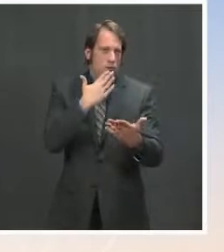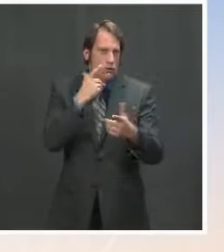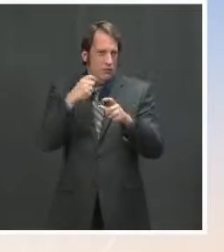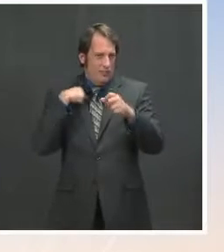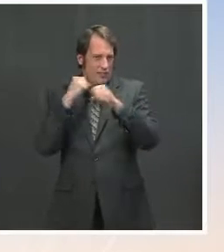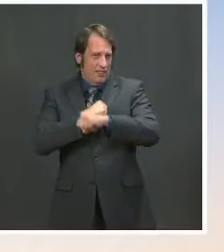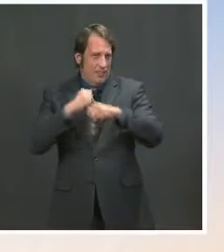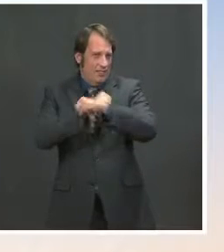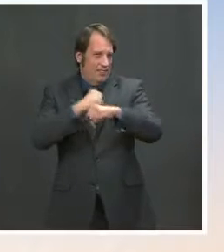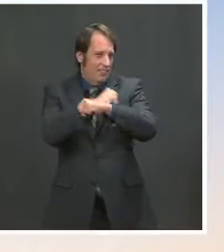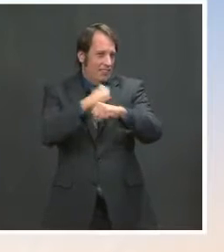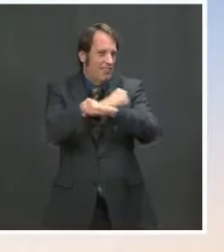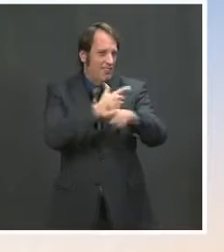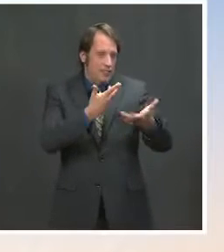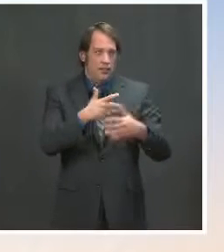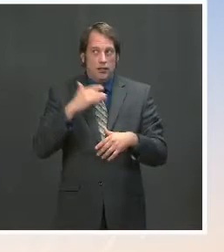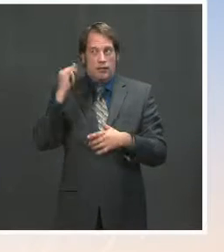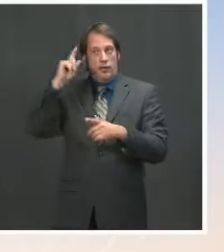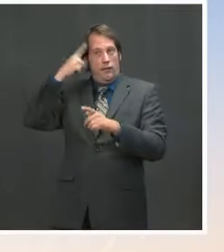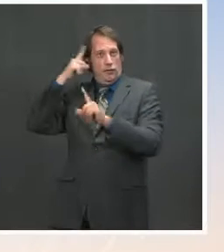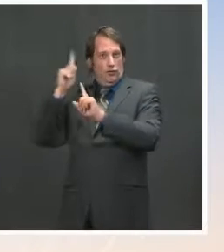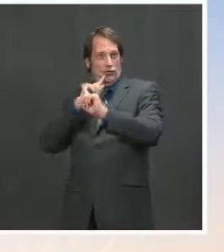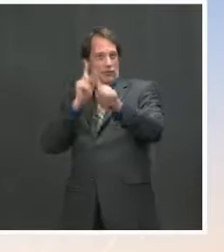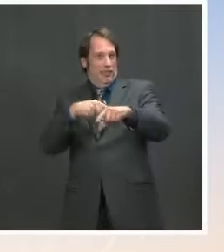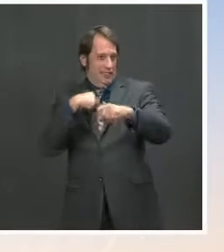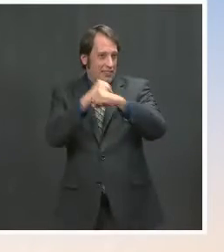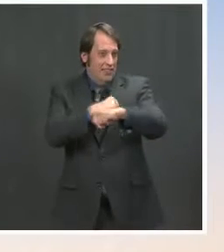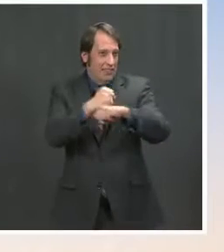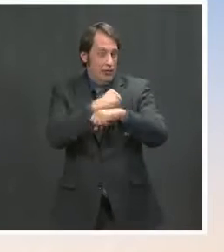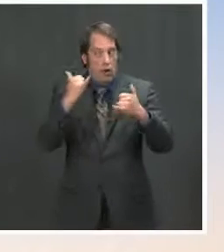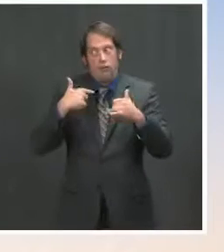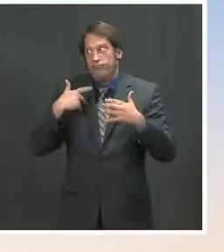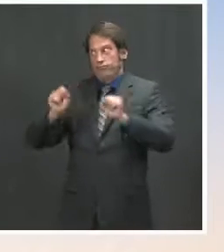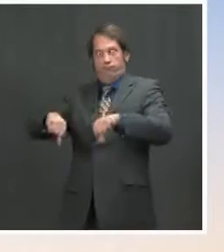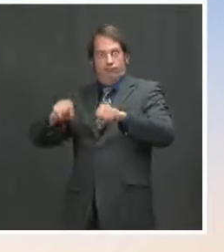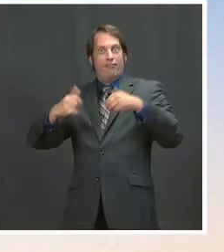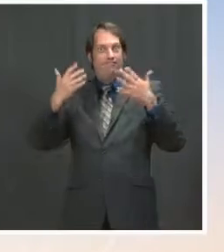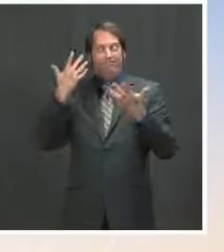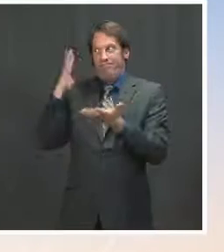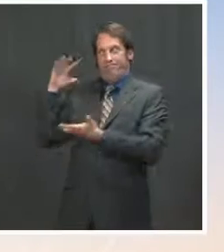we have enough vaccine supply for all adults to get vaccinated.